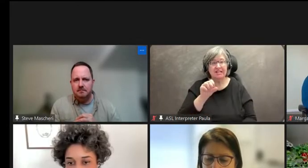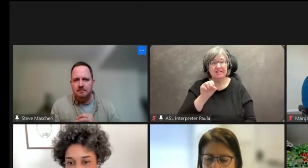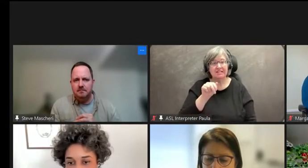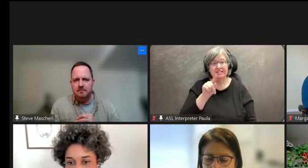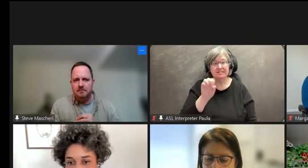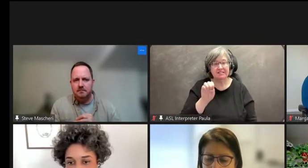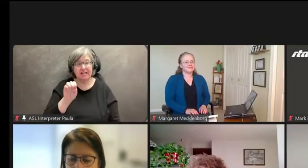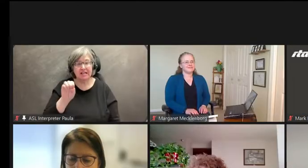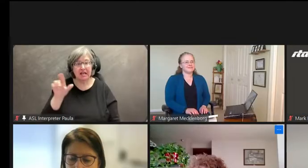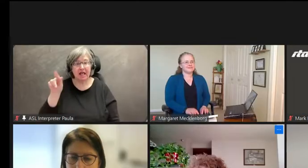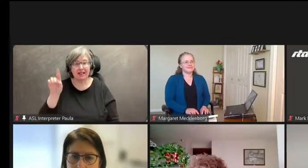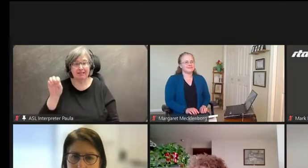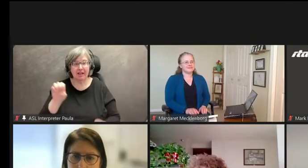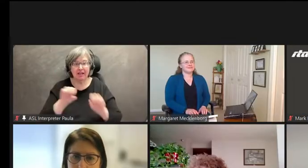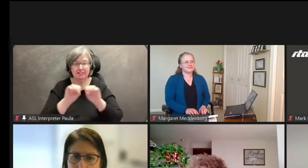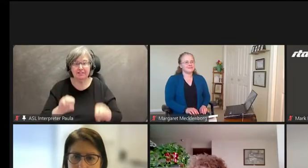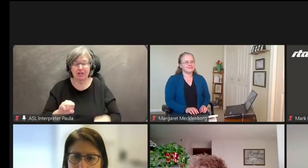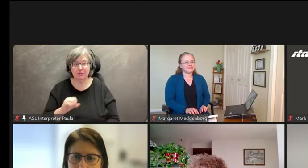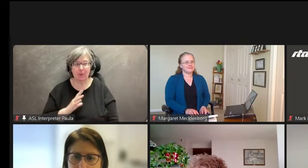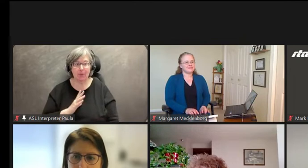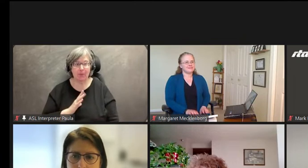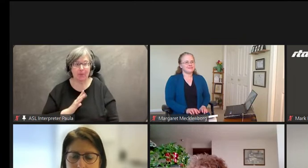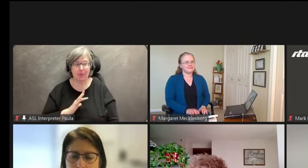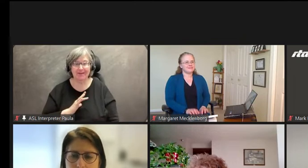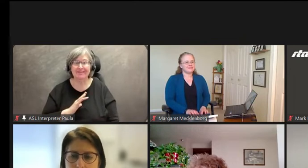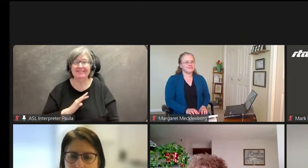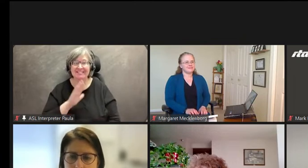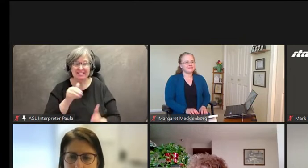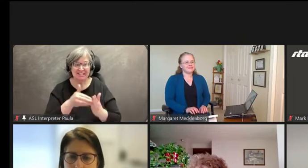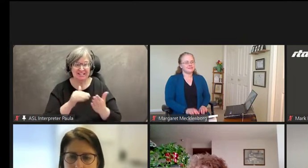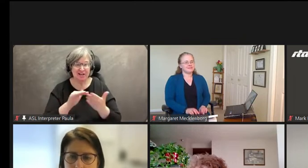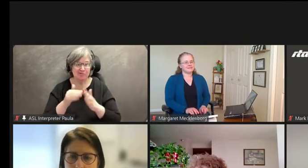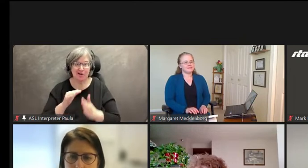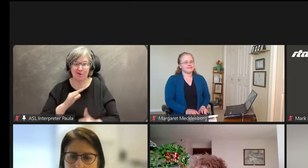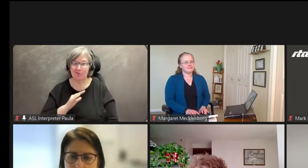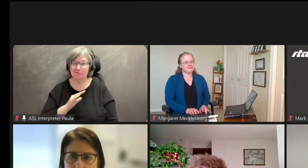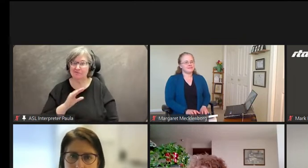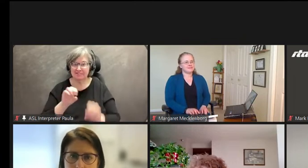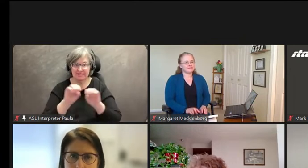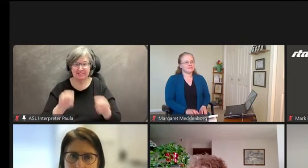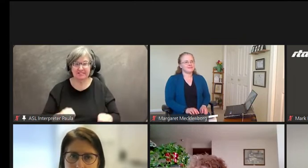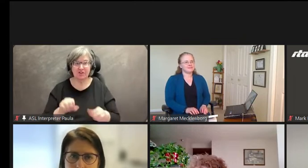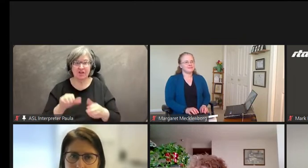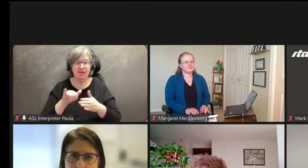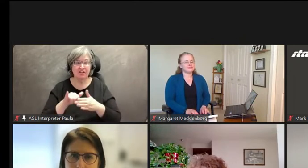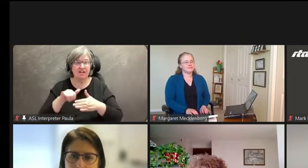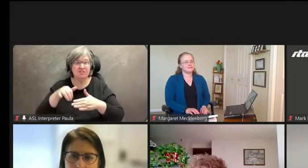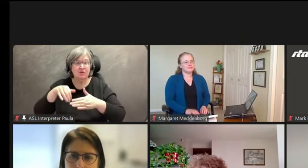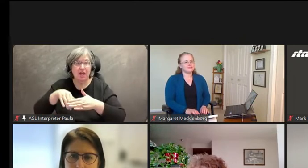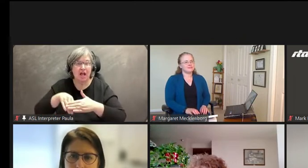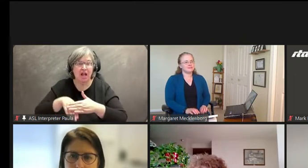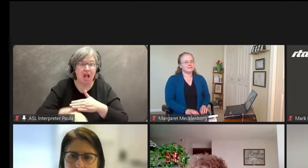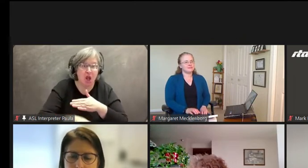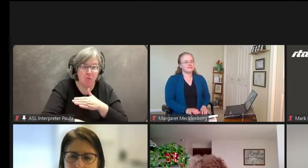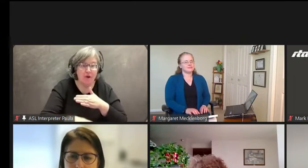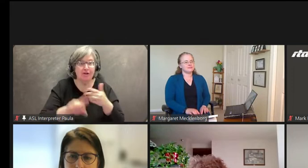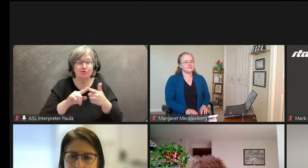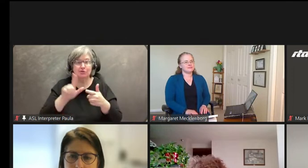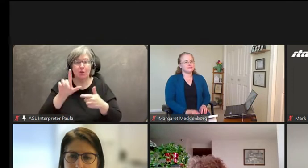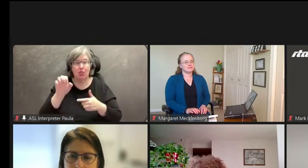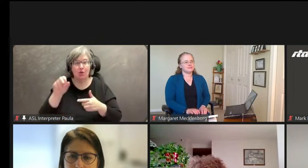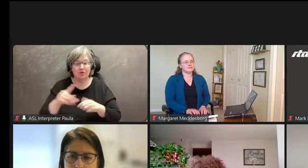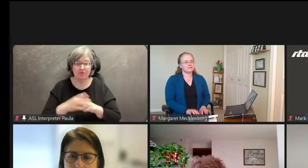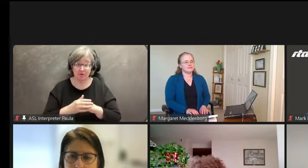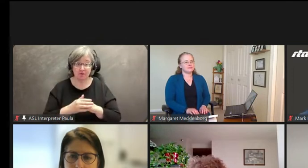looks really cool, especially being a downtown station, kind of a gateway into the loop. I know there's